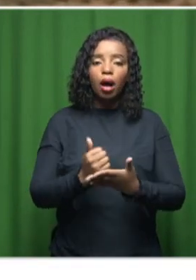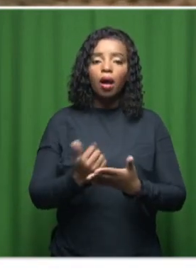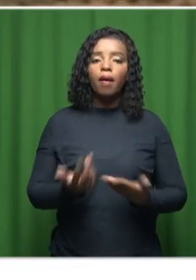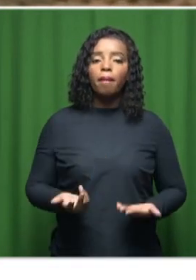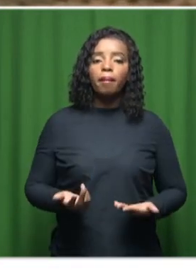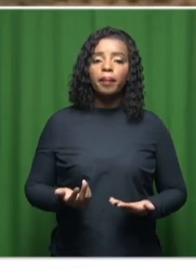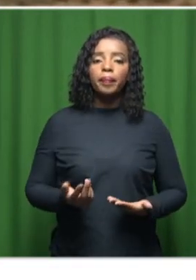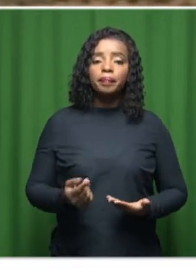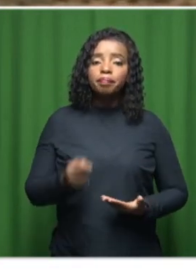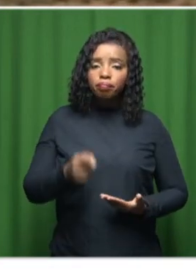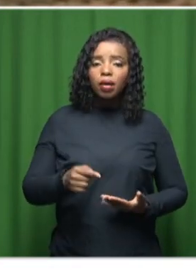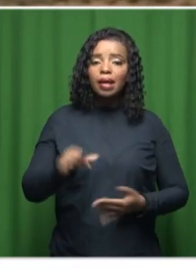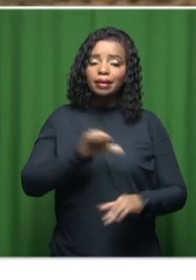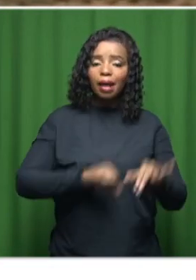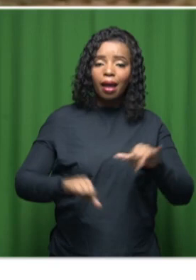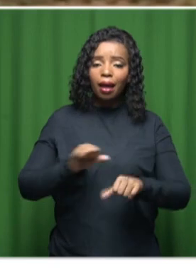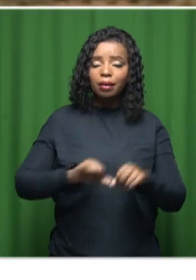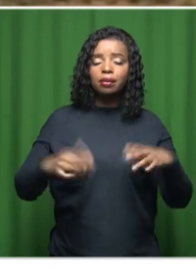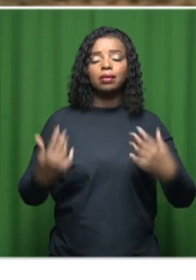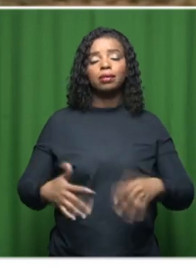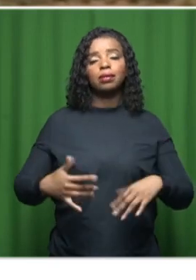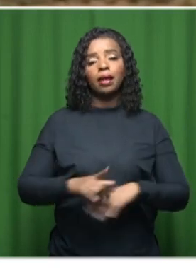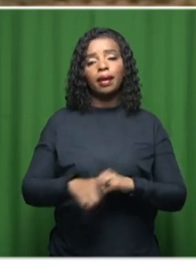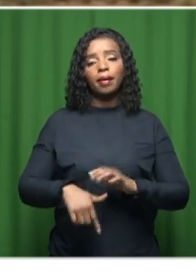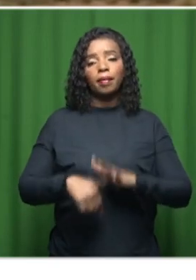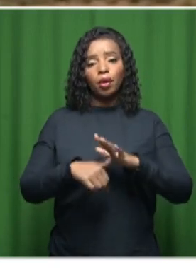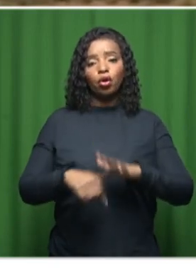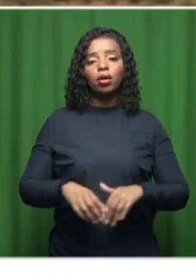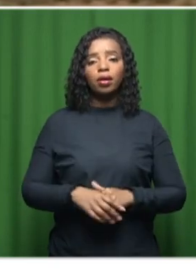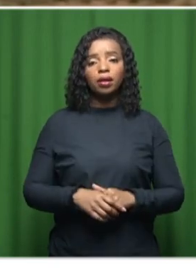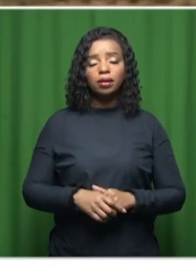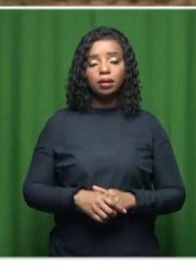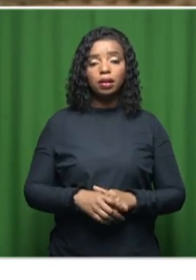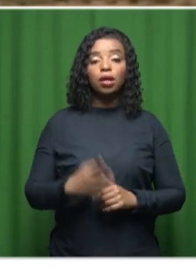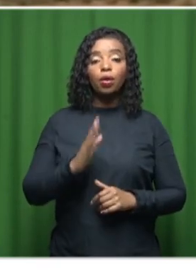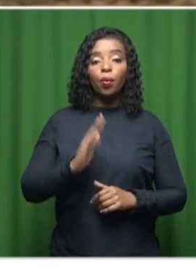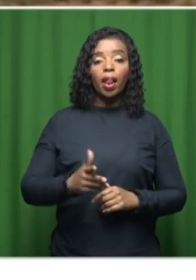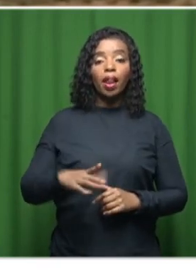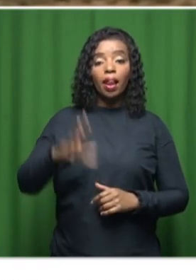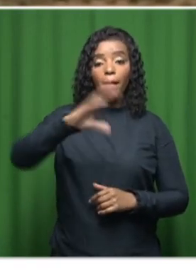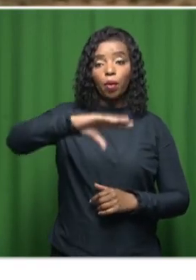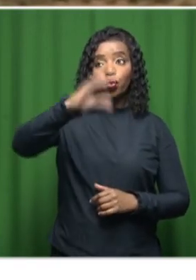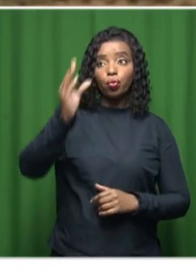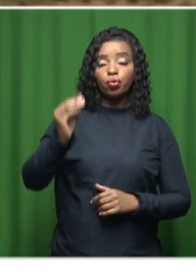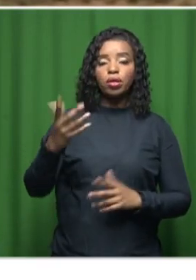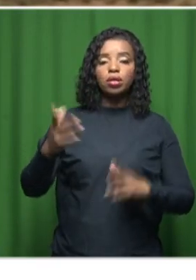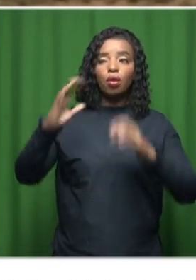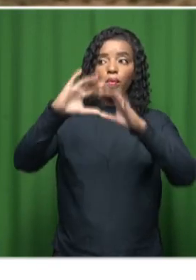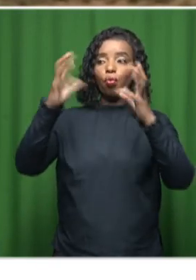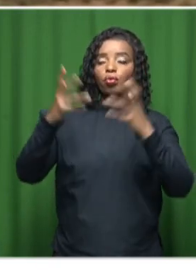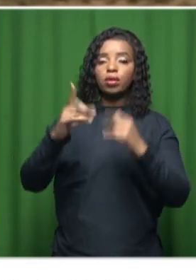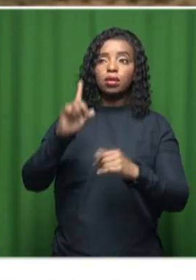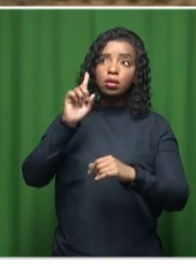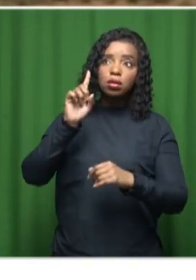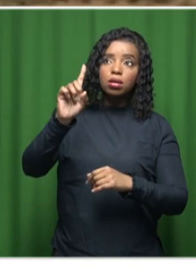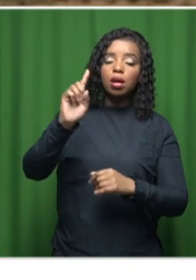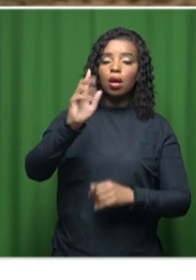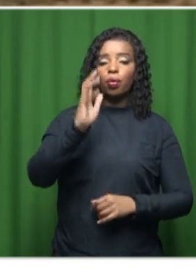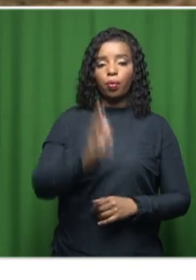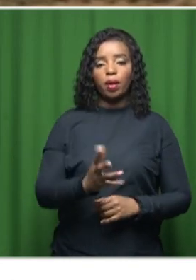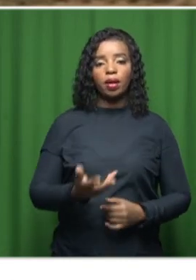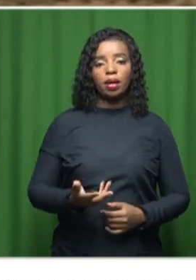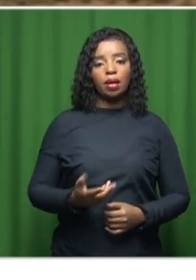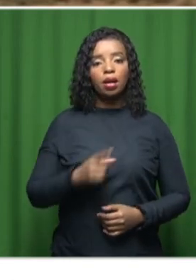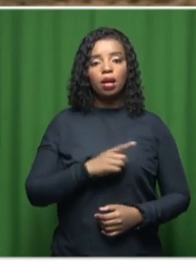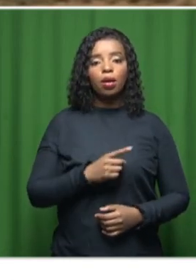science is important. Now, why we are going to the moon, because we would like to go further into deep space. We'd like to